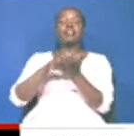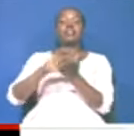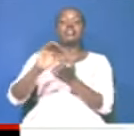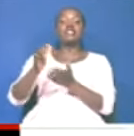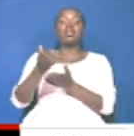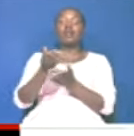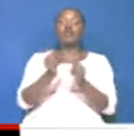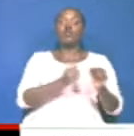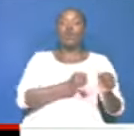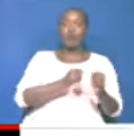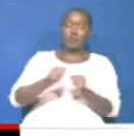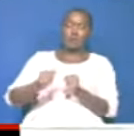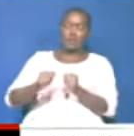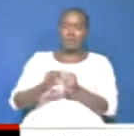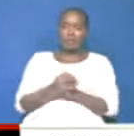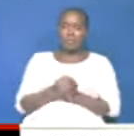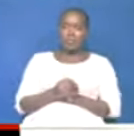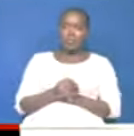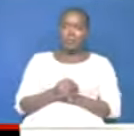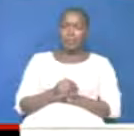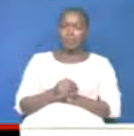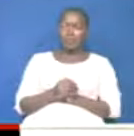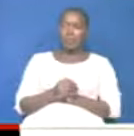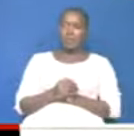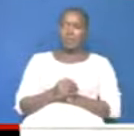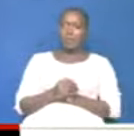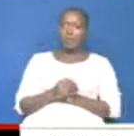Ruth Wamboi reports.